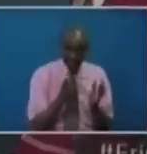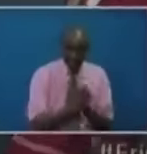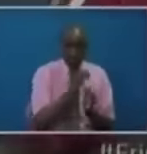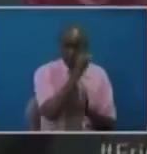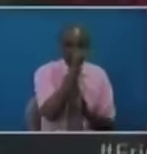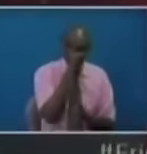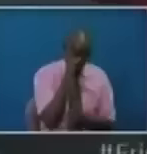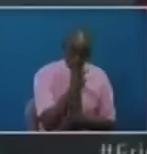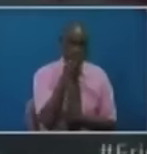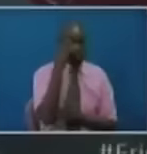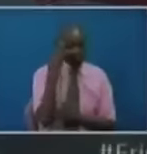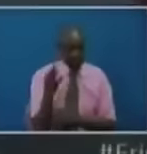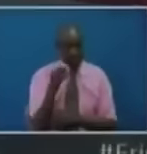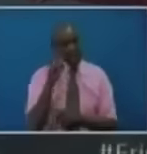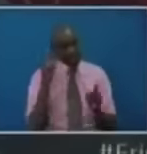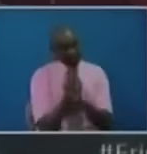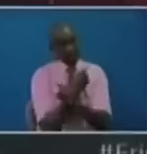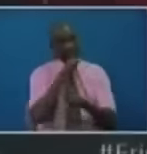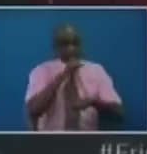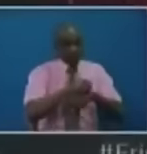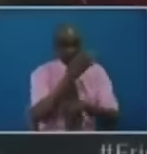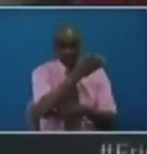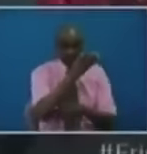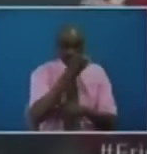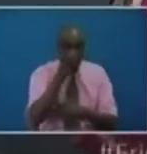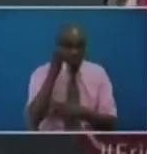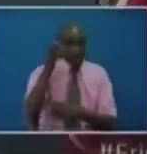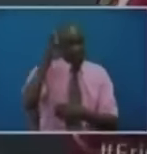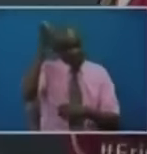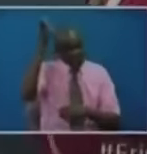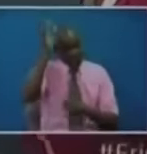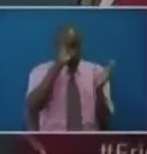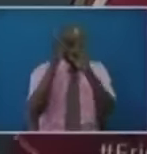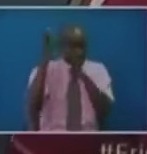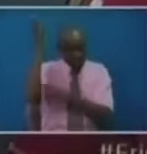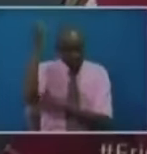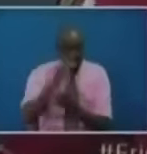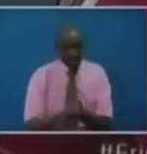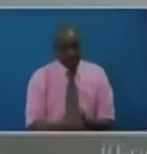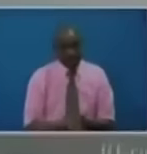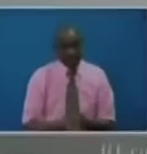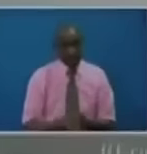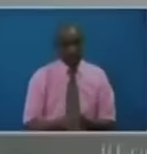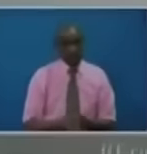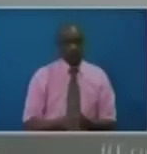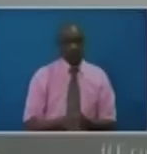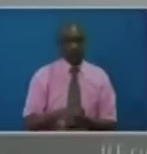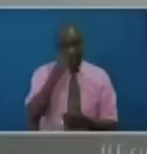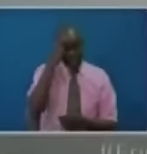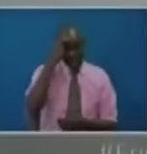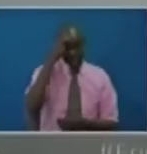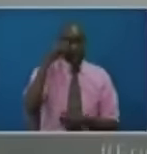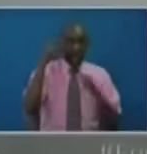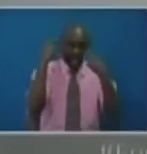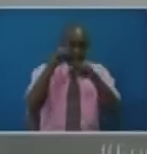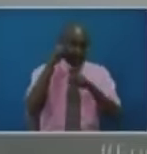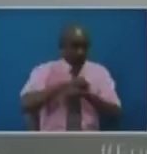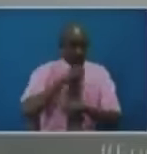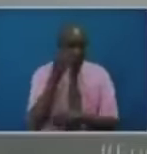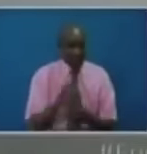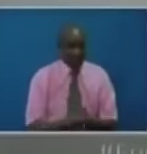two, form three, nilianza in another school somewhere kwa Majani. Mm-hmm. It was Naro High School. No? Naro High School, somewhere Naro. In Kika,